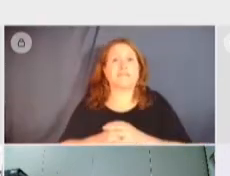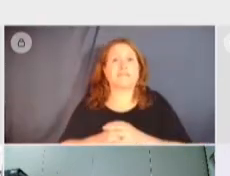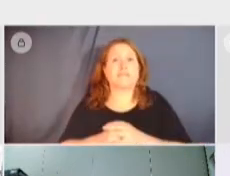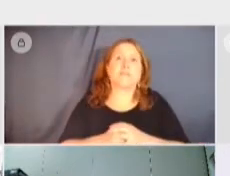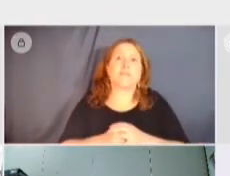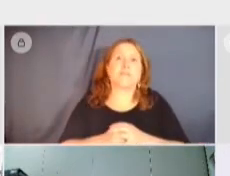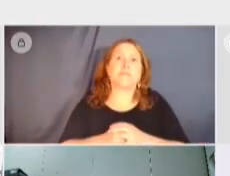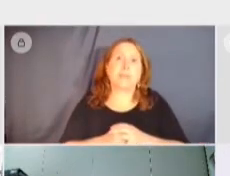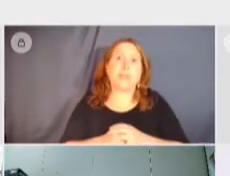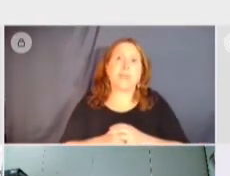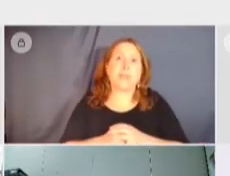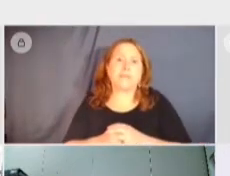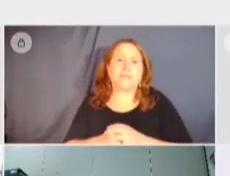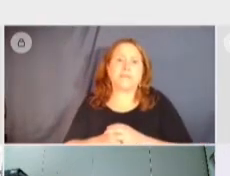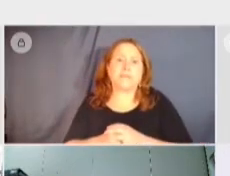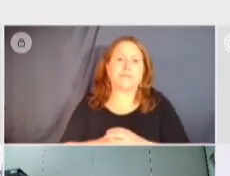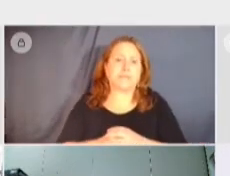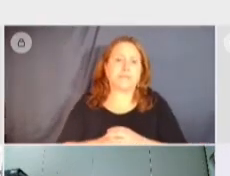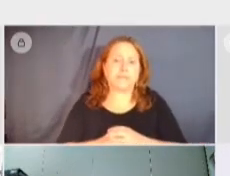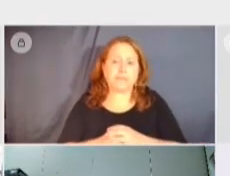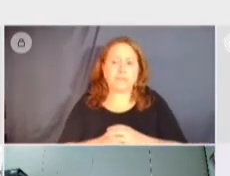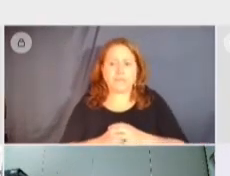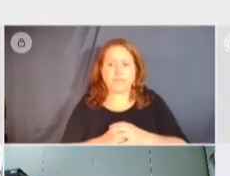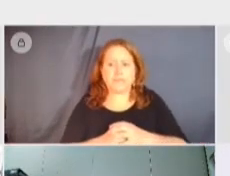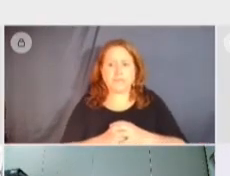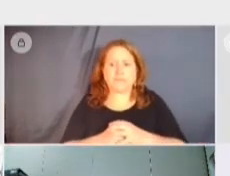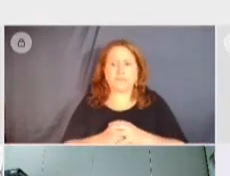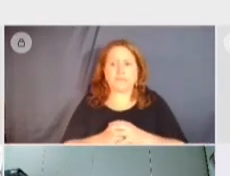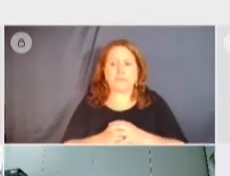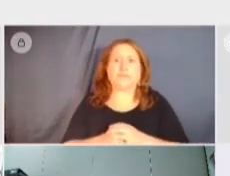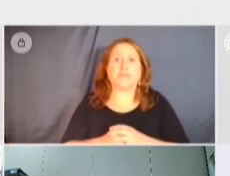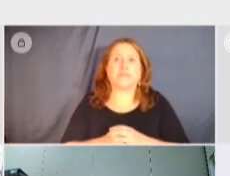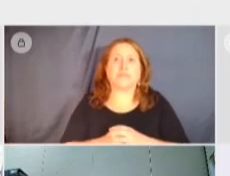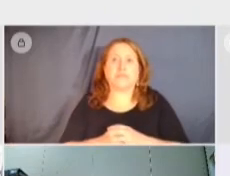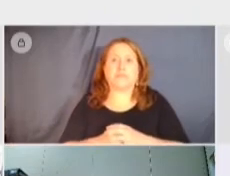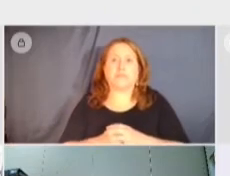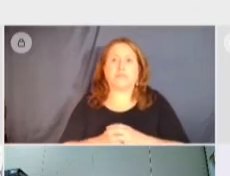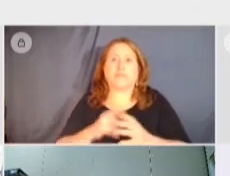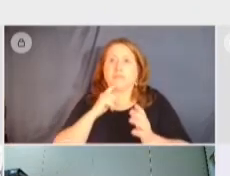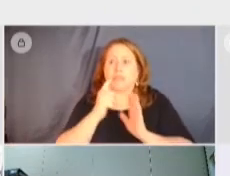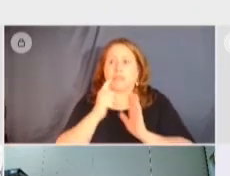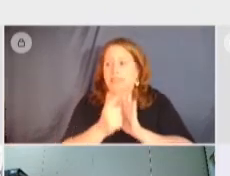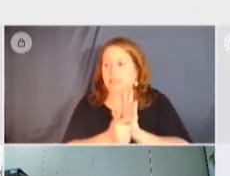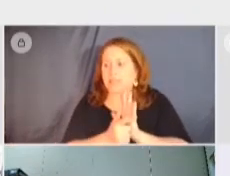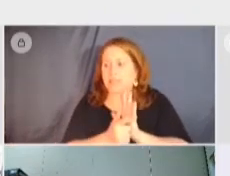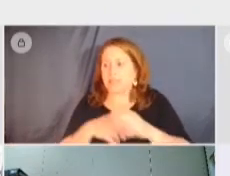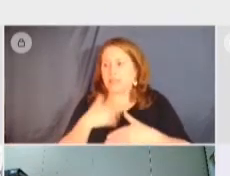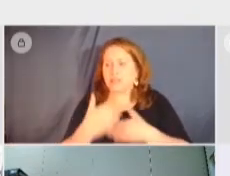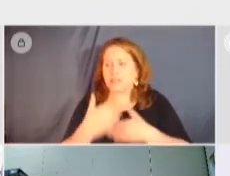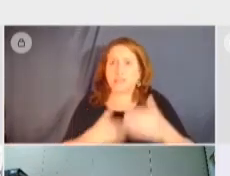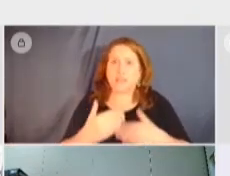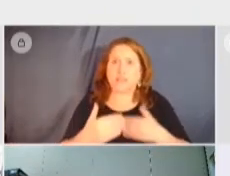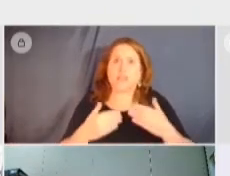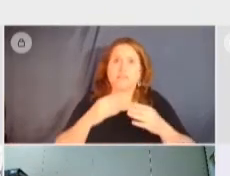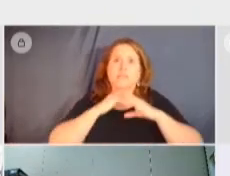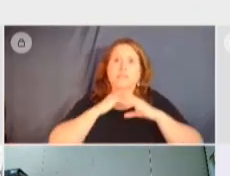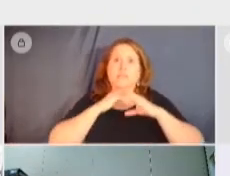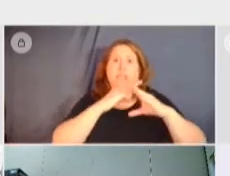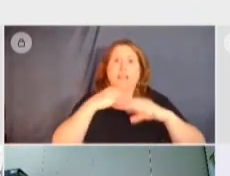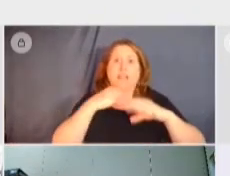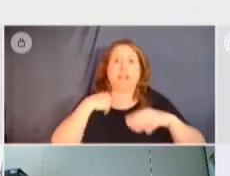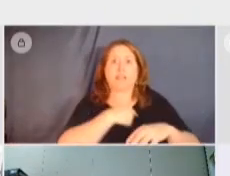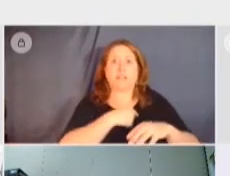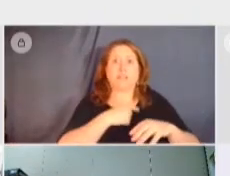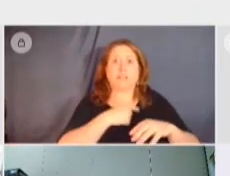it is not legal for the Division of the Budget to prevent us from hiring